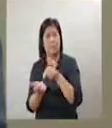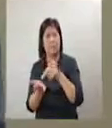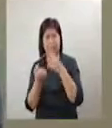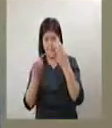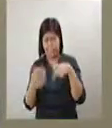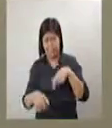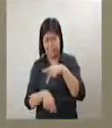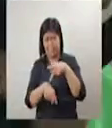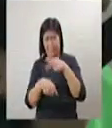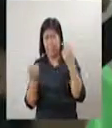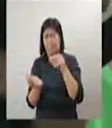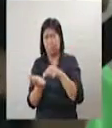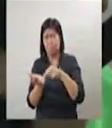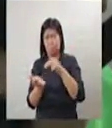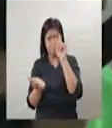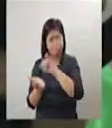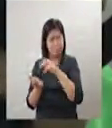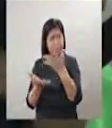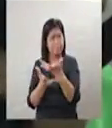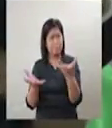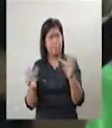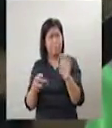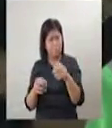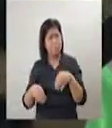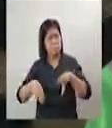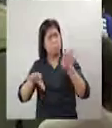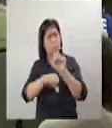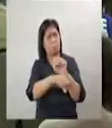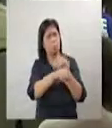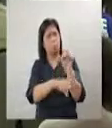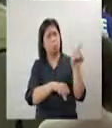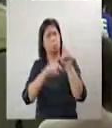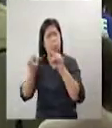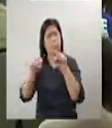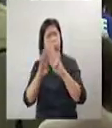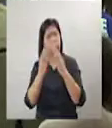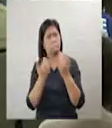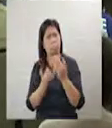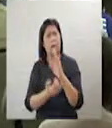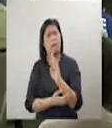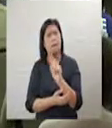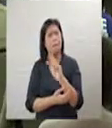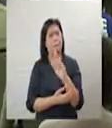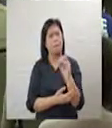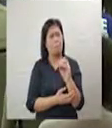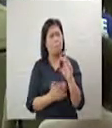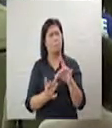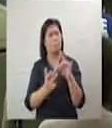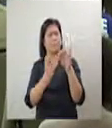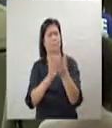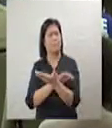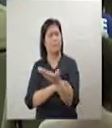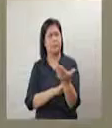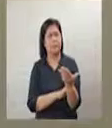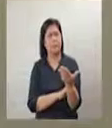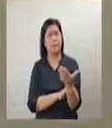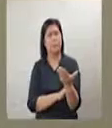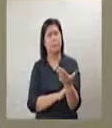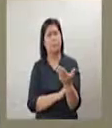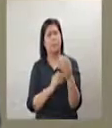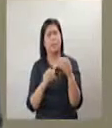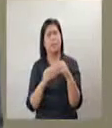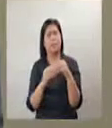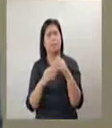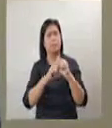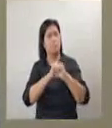them to help especially in promoting reproductive health rights